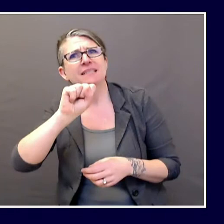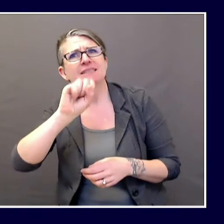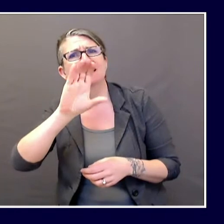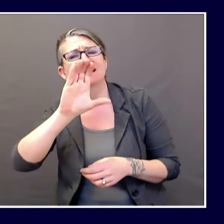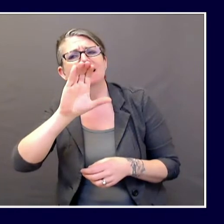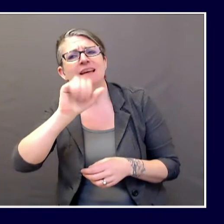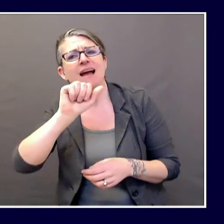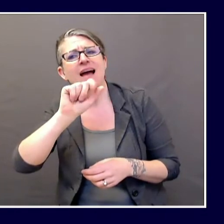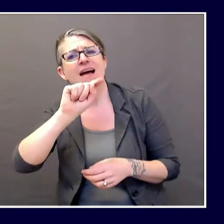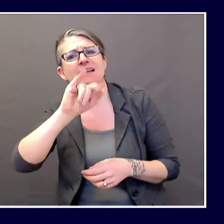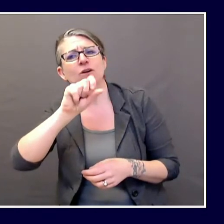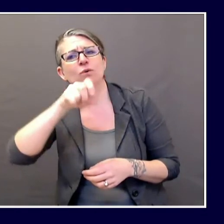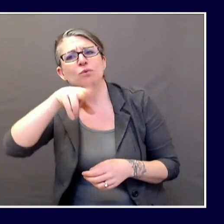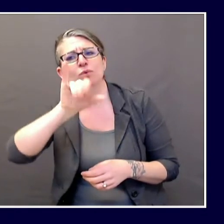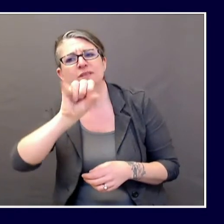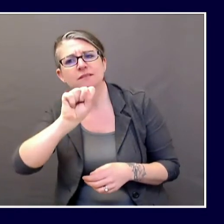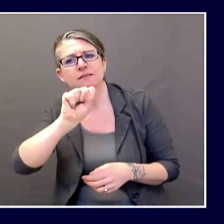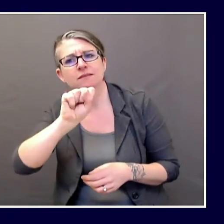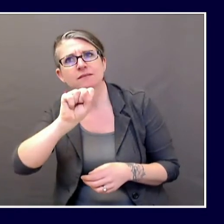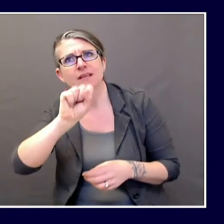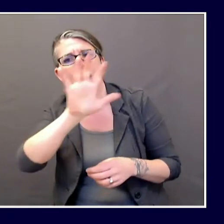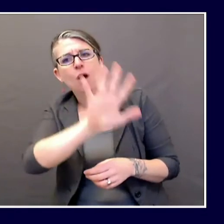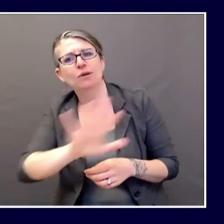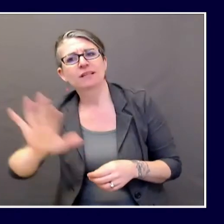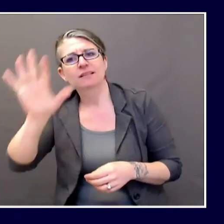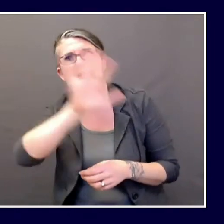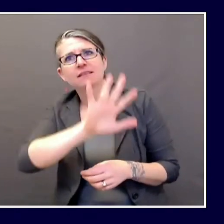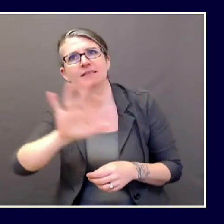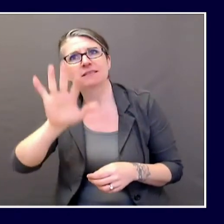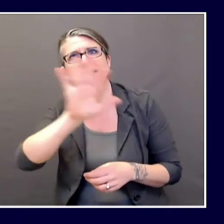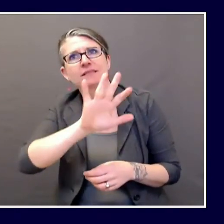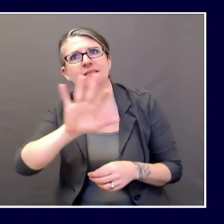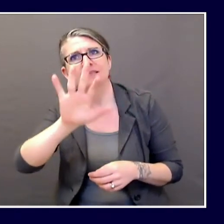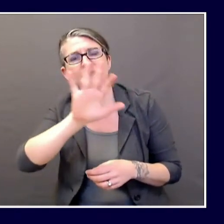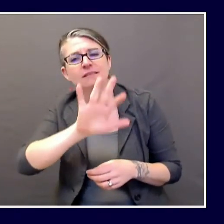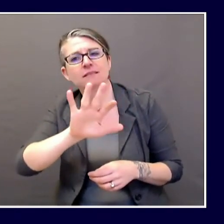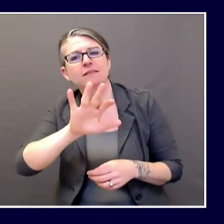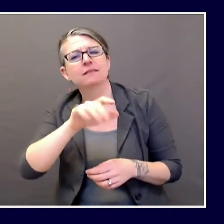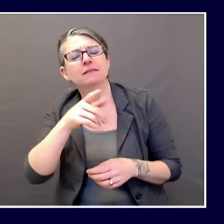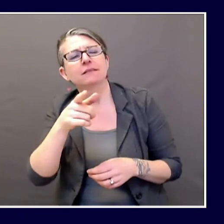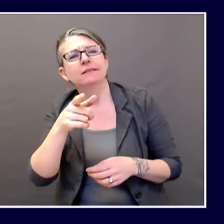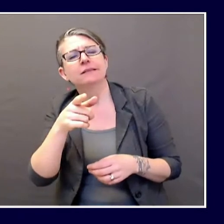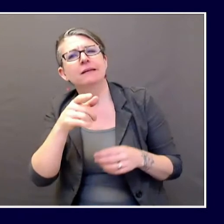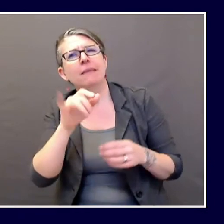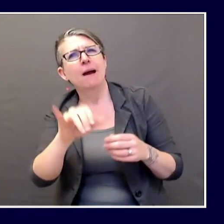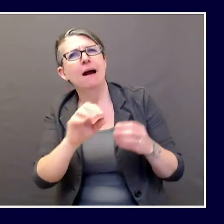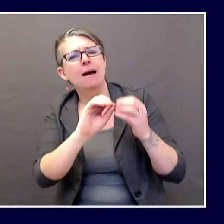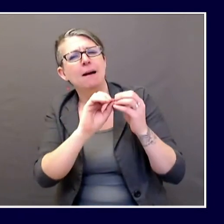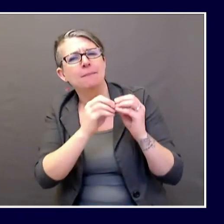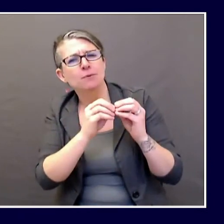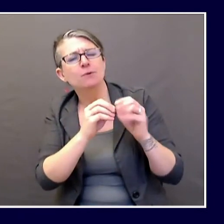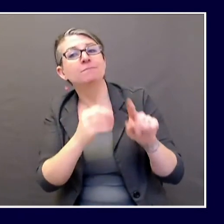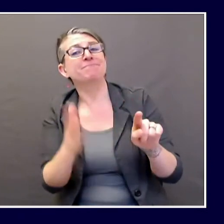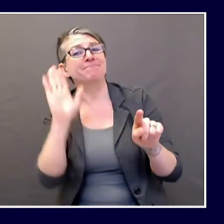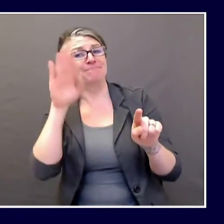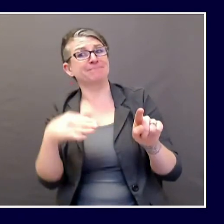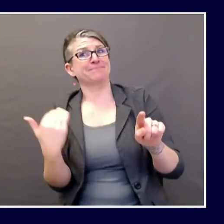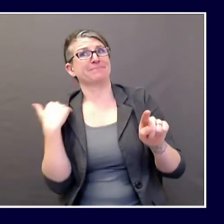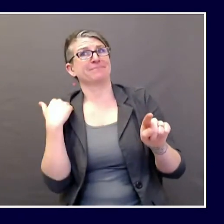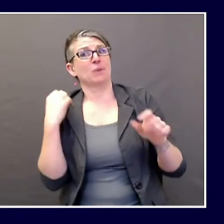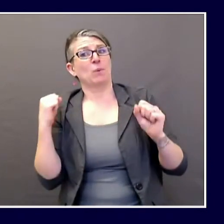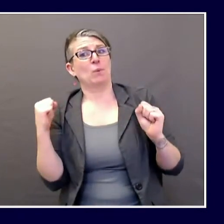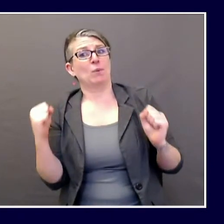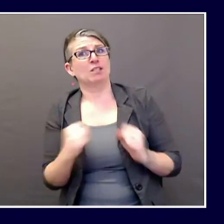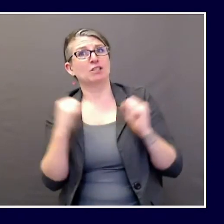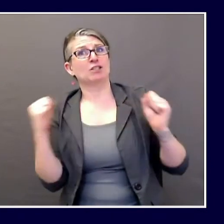but this winter it was small group gatherings that were causing cases. Are you seeing the same kinds of things, or